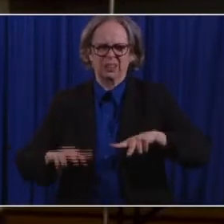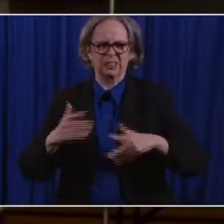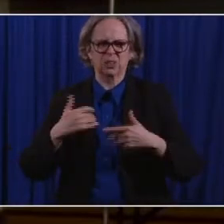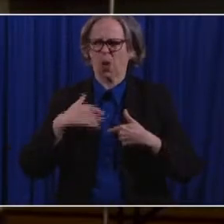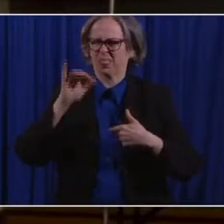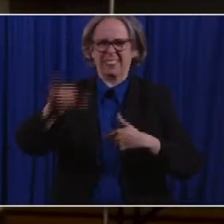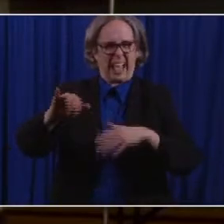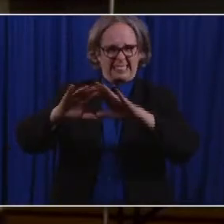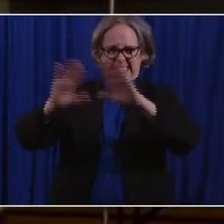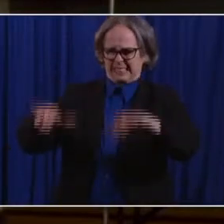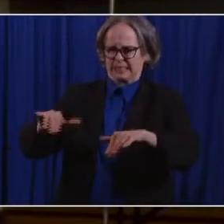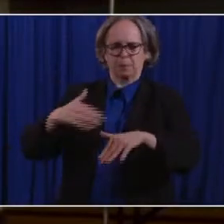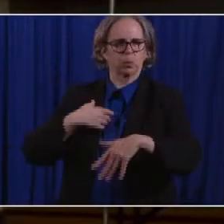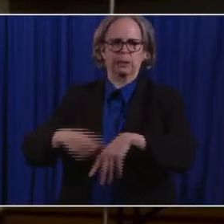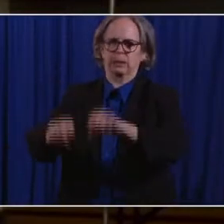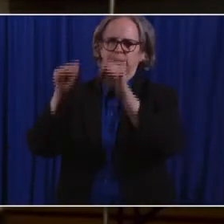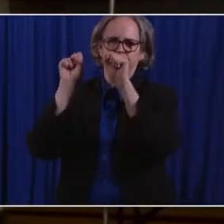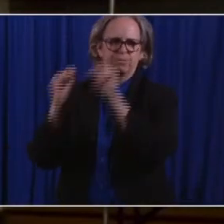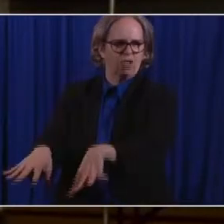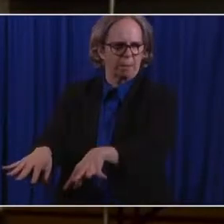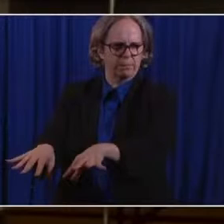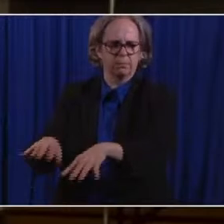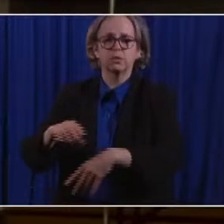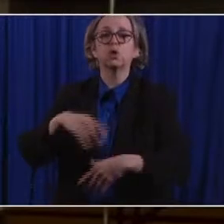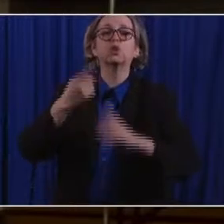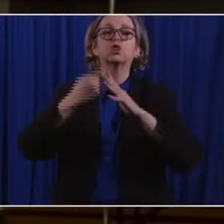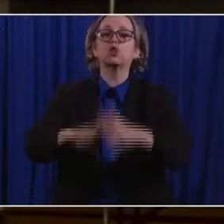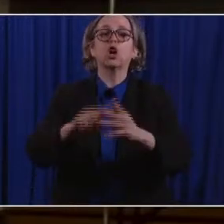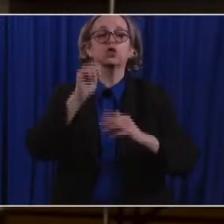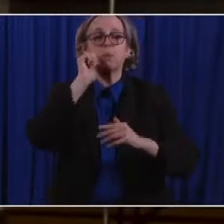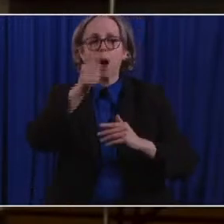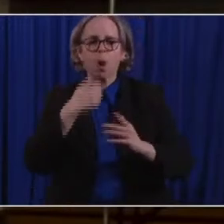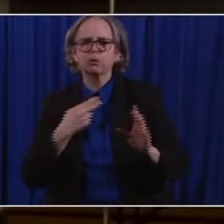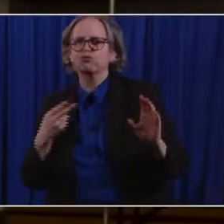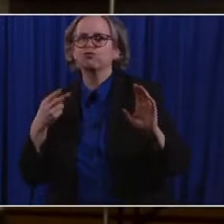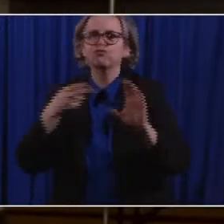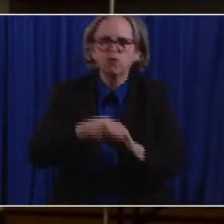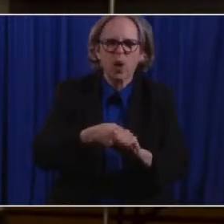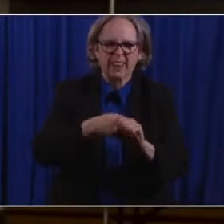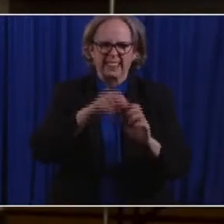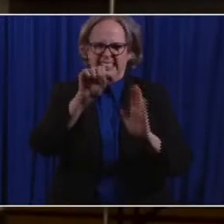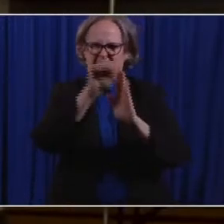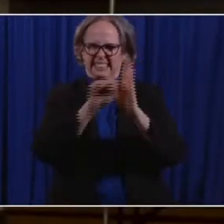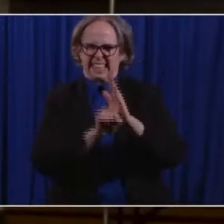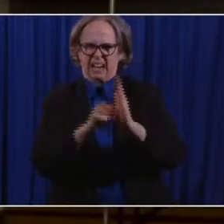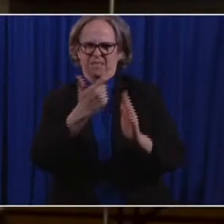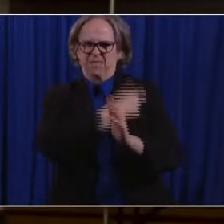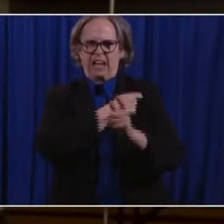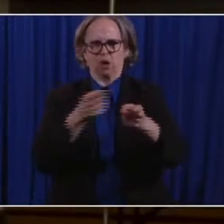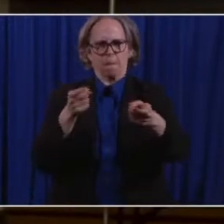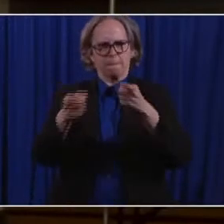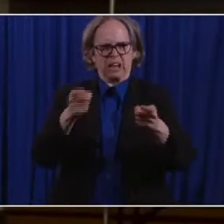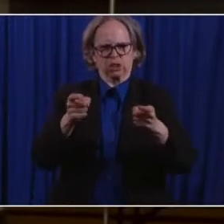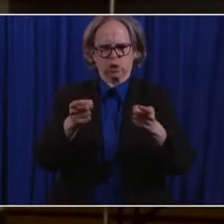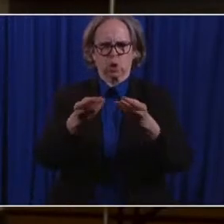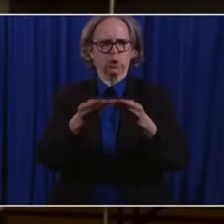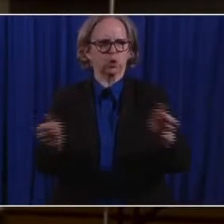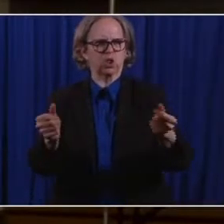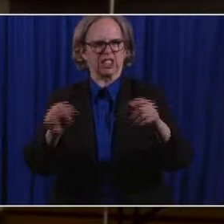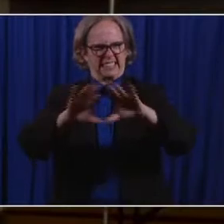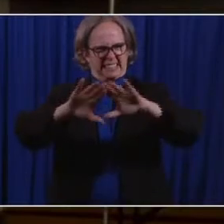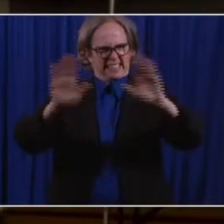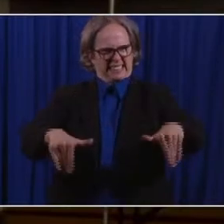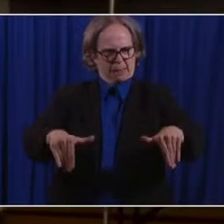effective tomorrow to the state vaccine management solutions system. And it will definitely streamline the